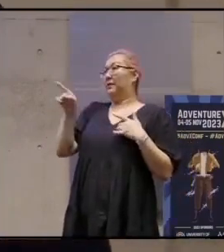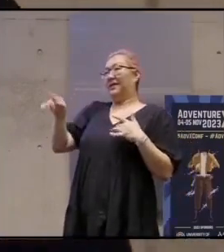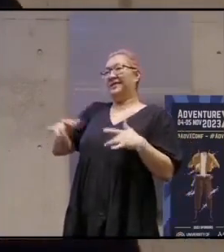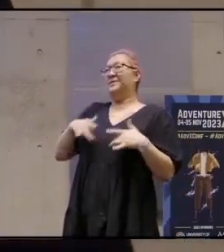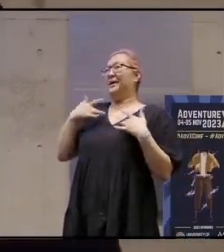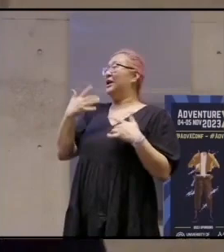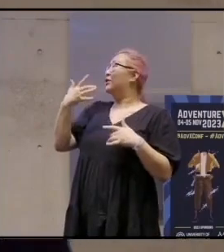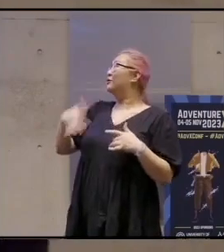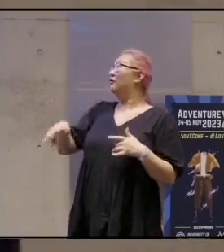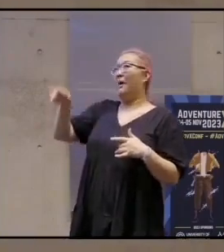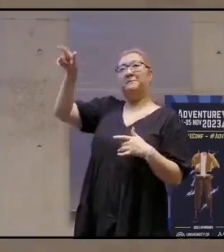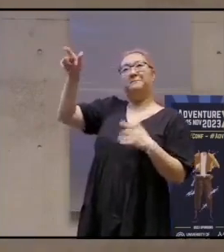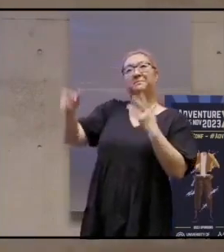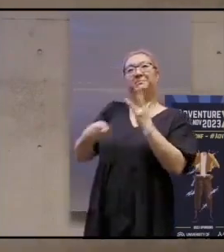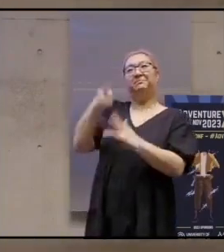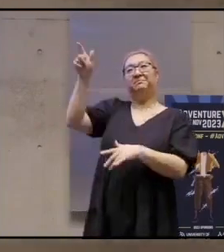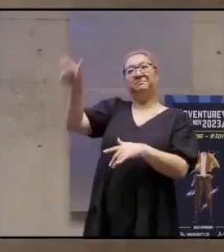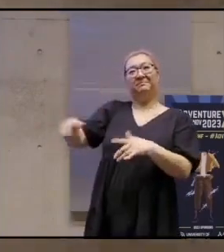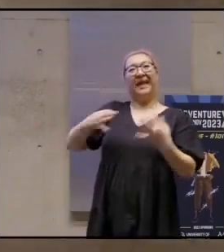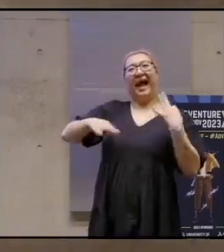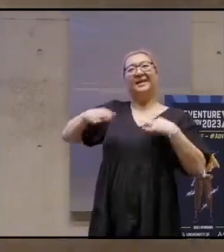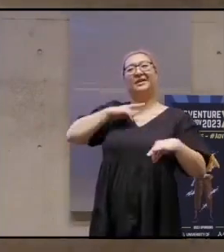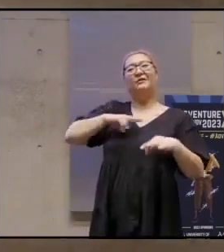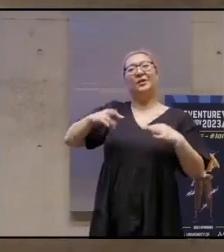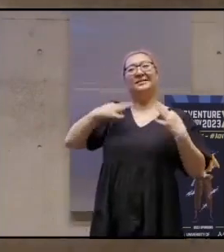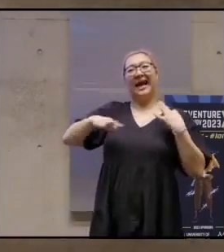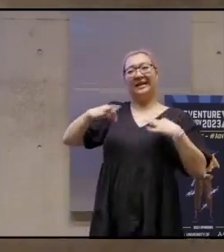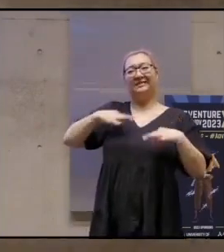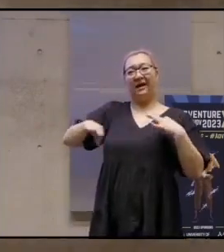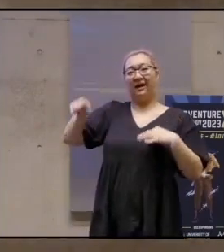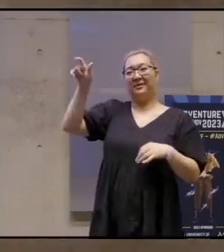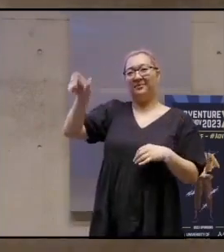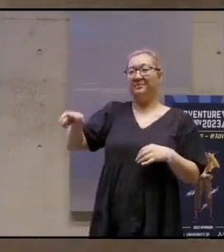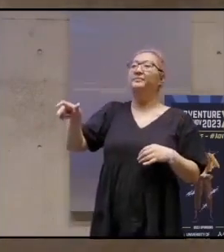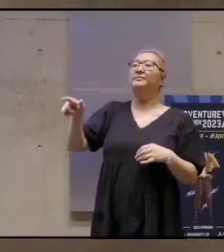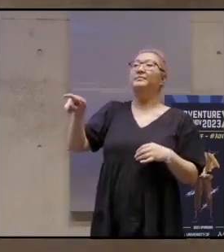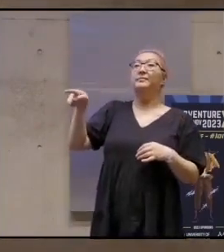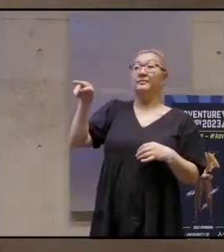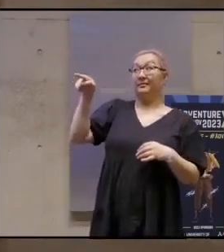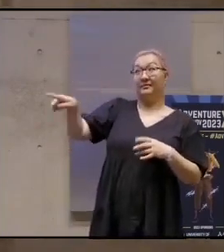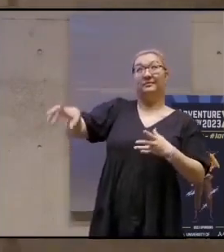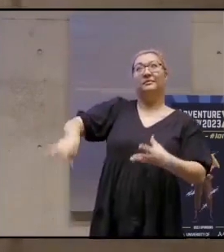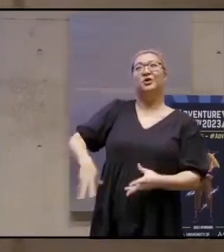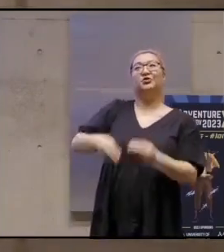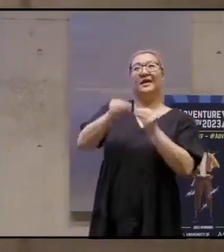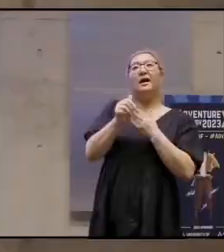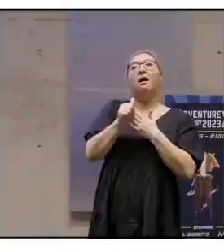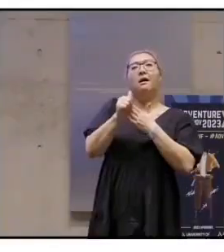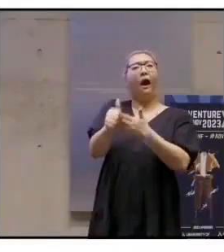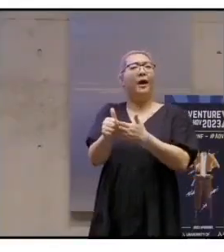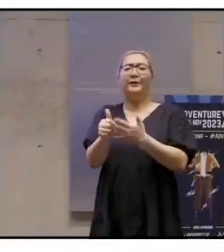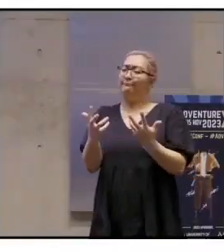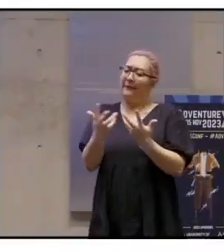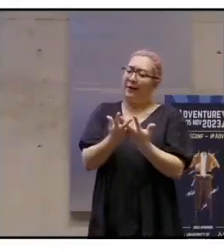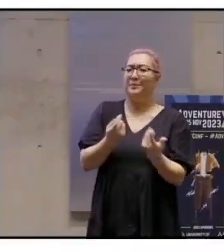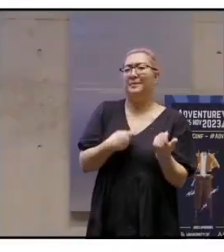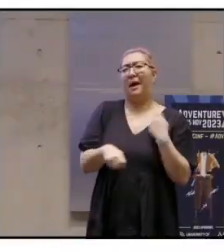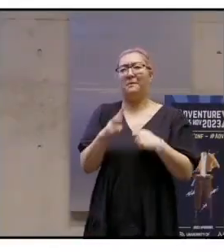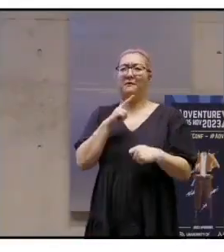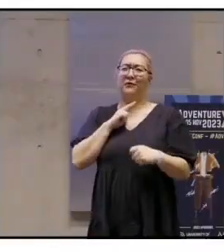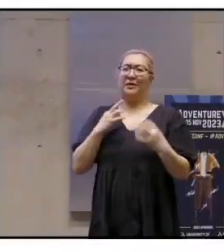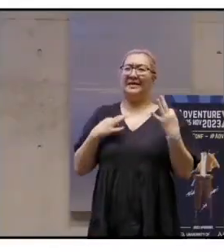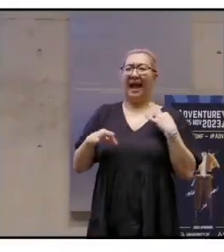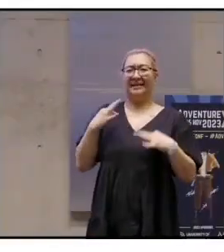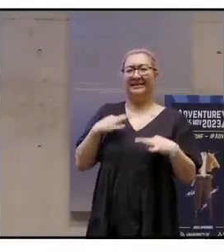if you don't know, is a sincerely fabulous voice actor I've worked with, who wrote a guide to working with voice actors. You might know her most recent